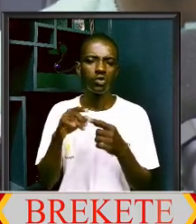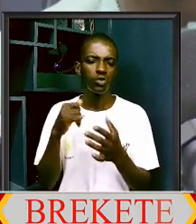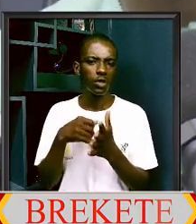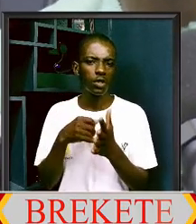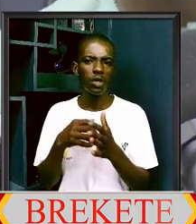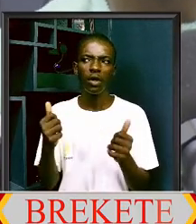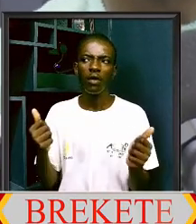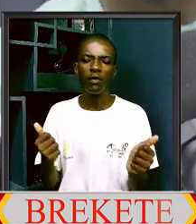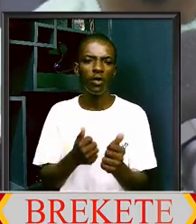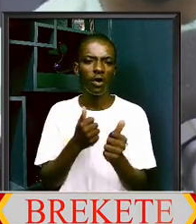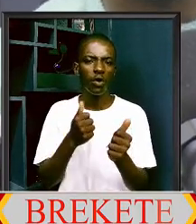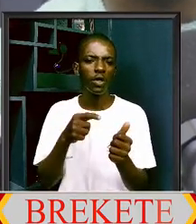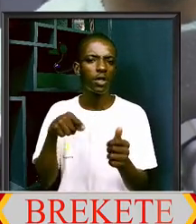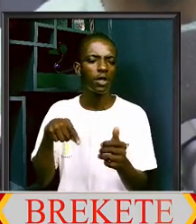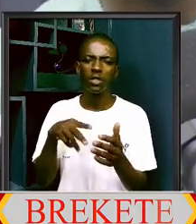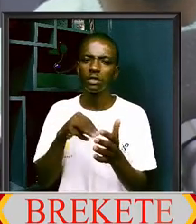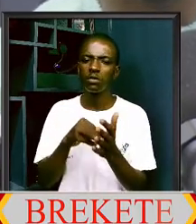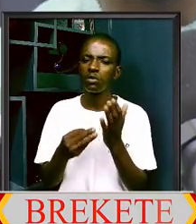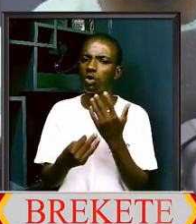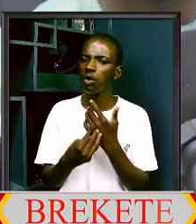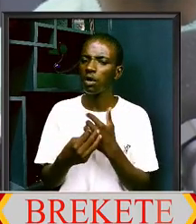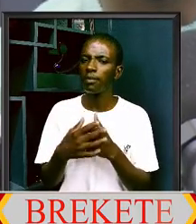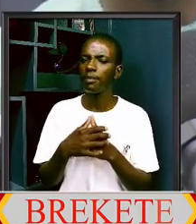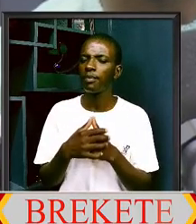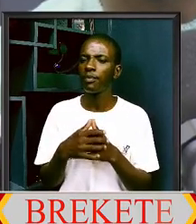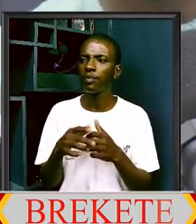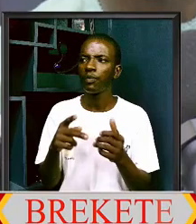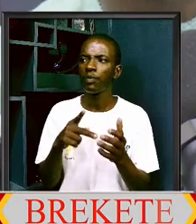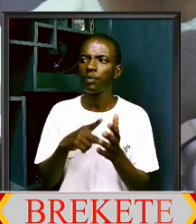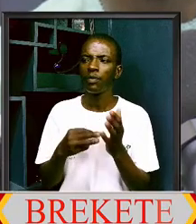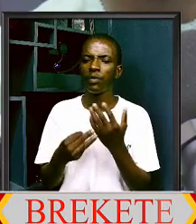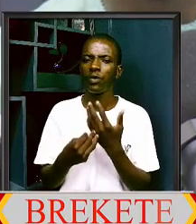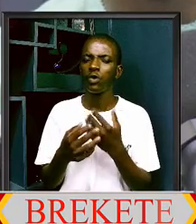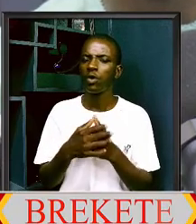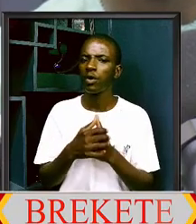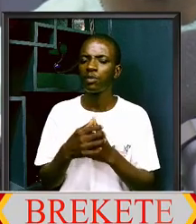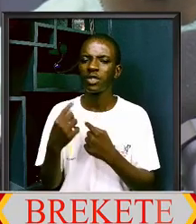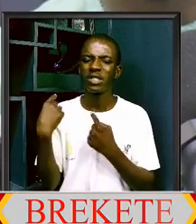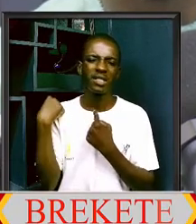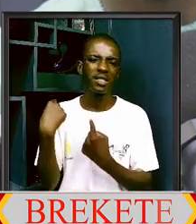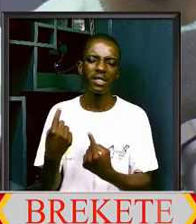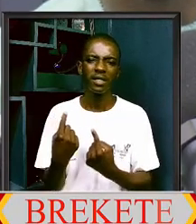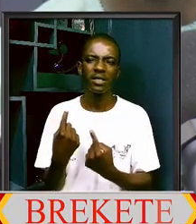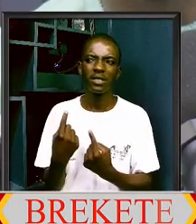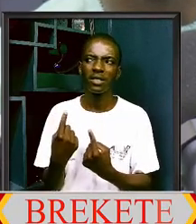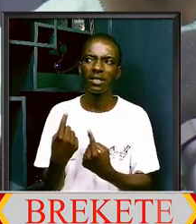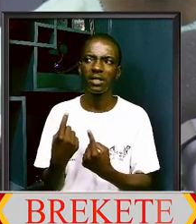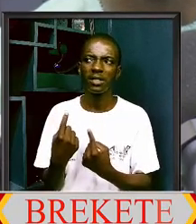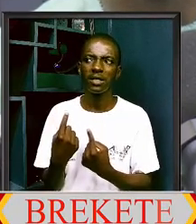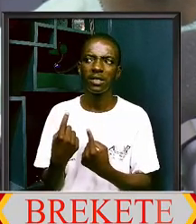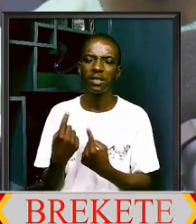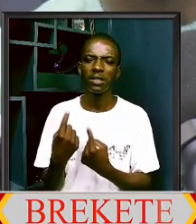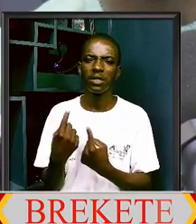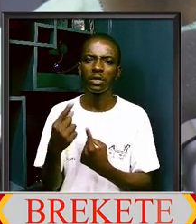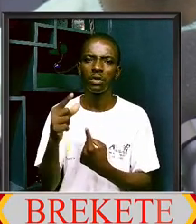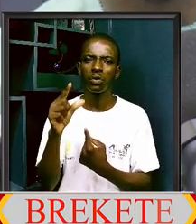been following human right yes B family since